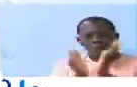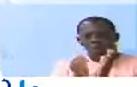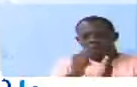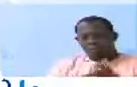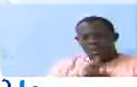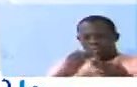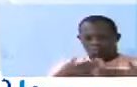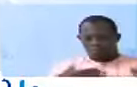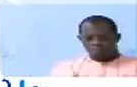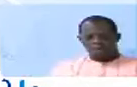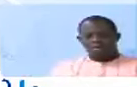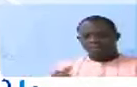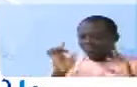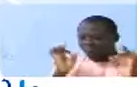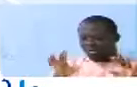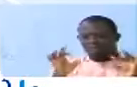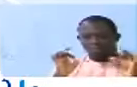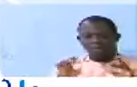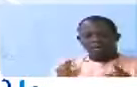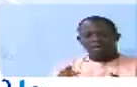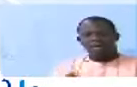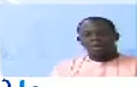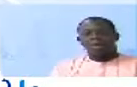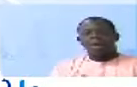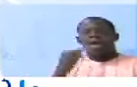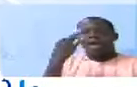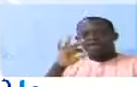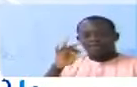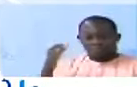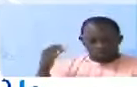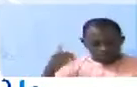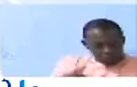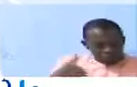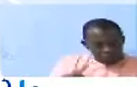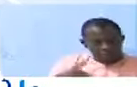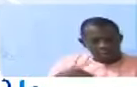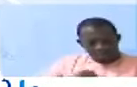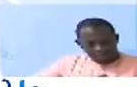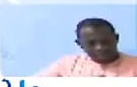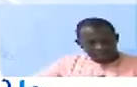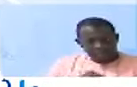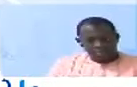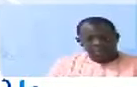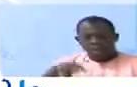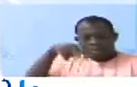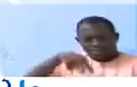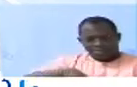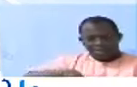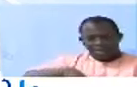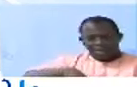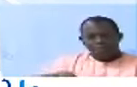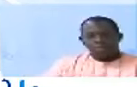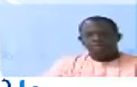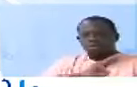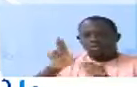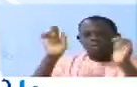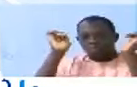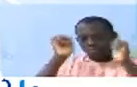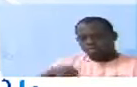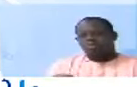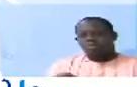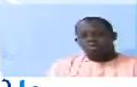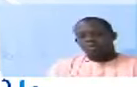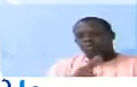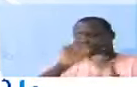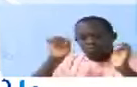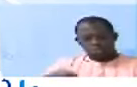ke ni wulta ndeta manola. If I don't force myself, if I get up and stand, I will not be even not